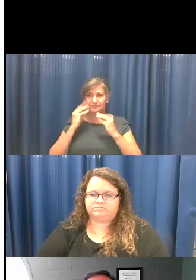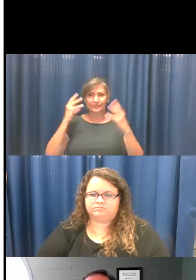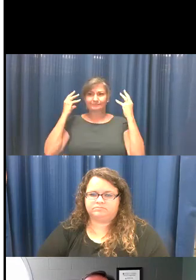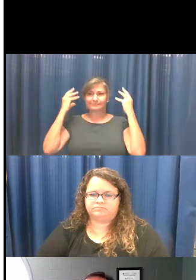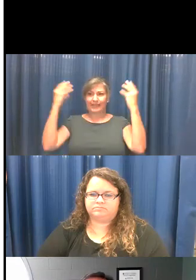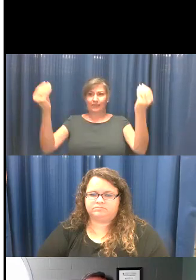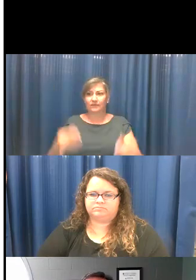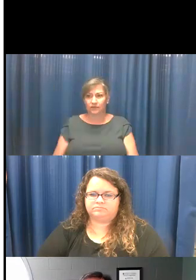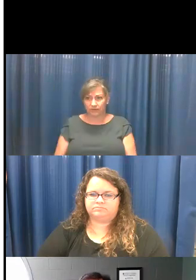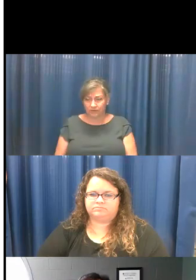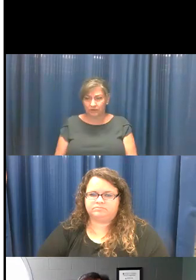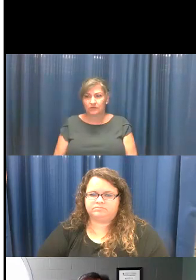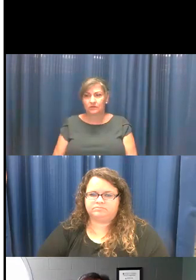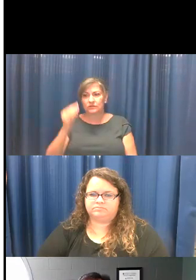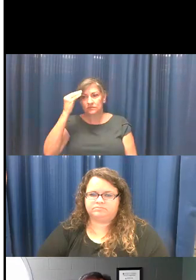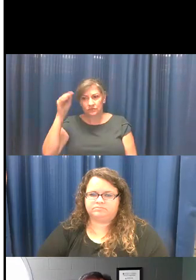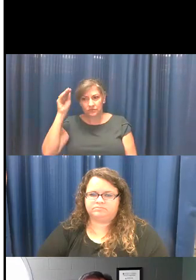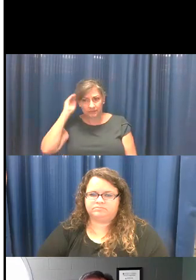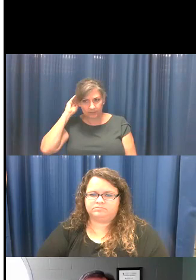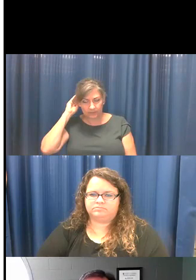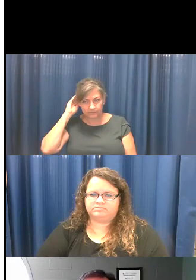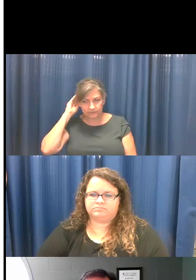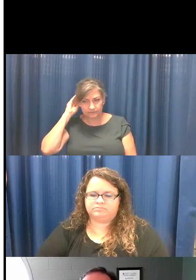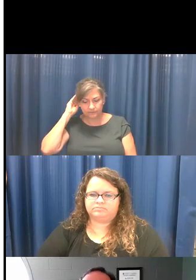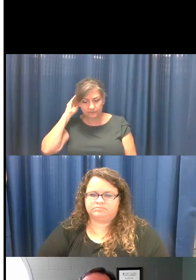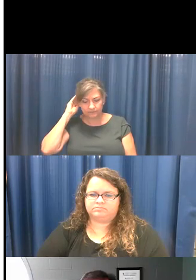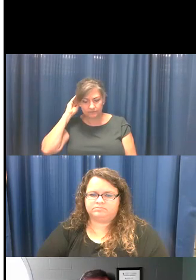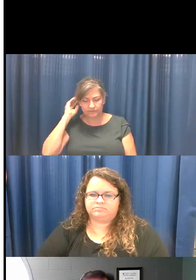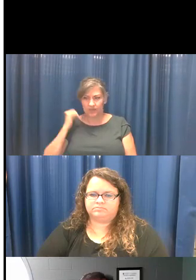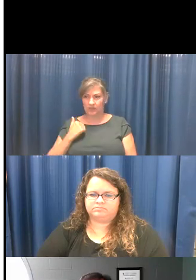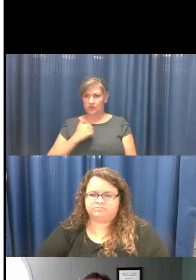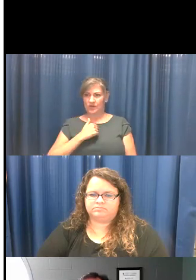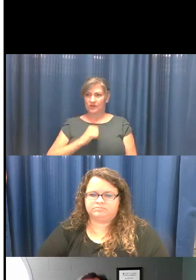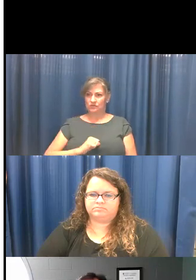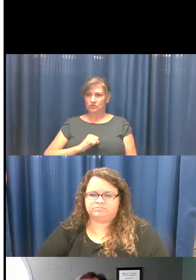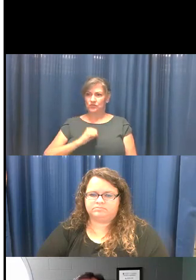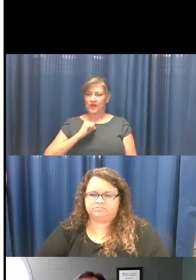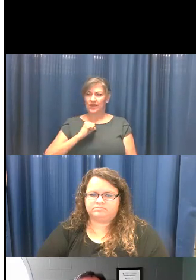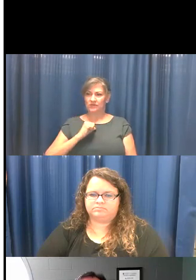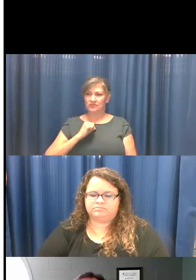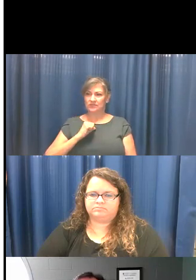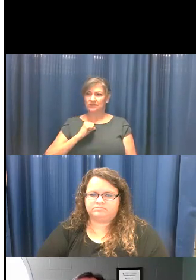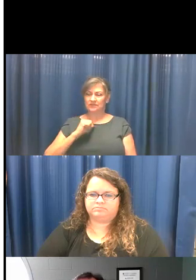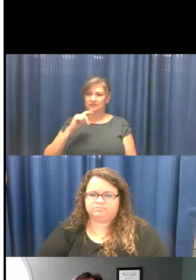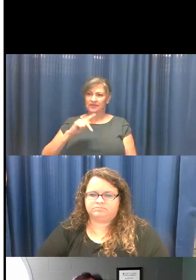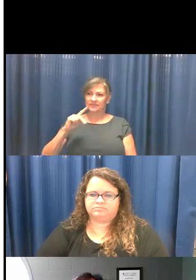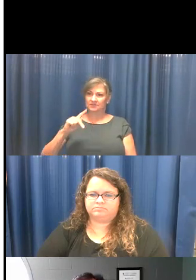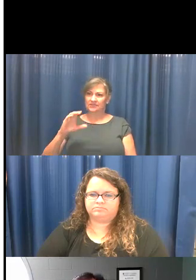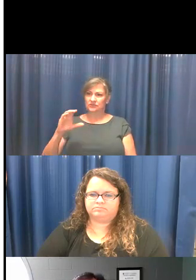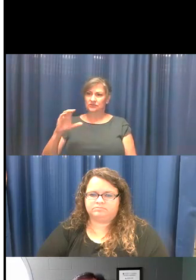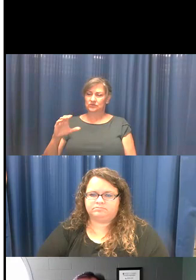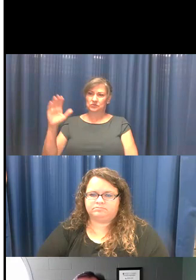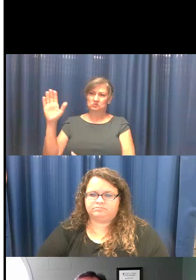do keep in mind and wear proudly the Pikes Peak Community College